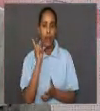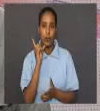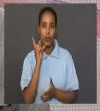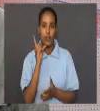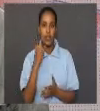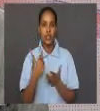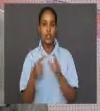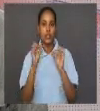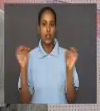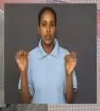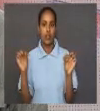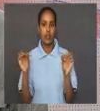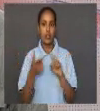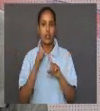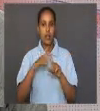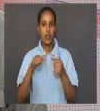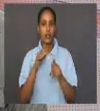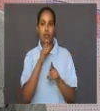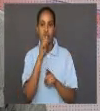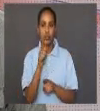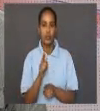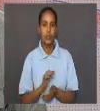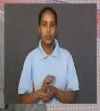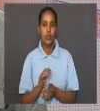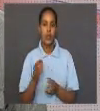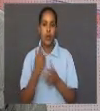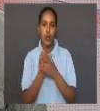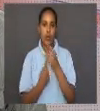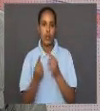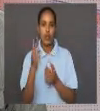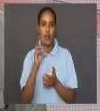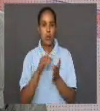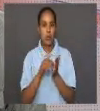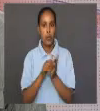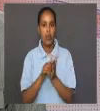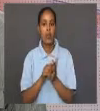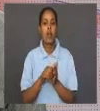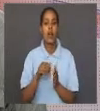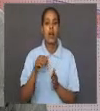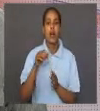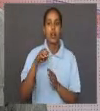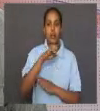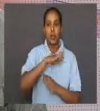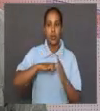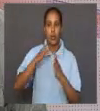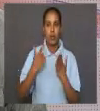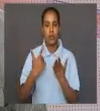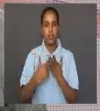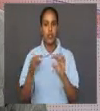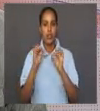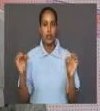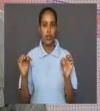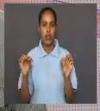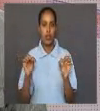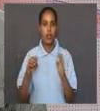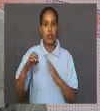His theory turned out to be true only for weak electrolytes. This theory